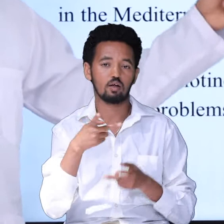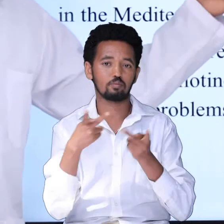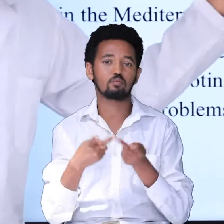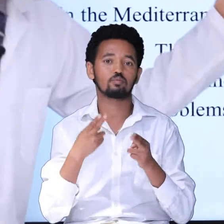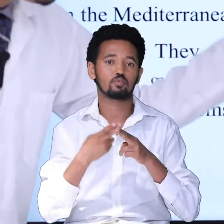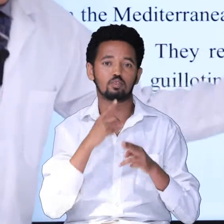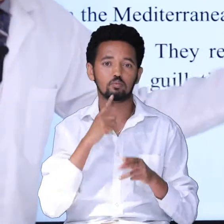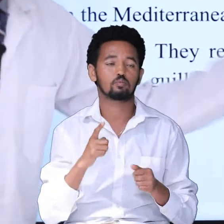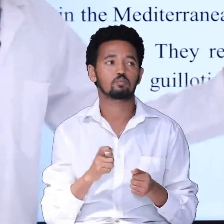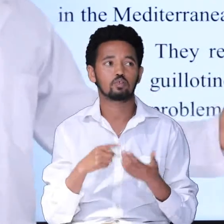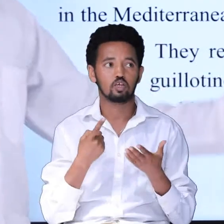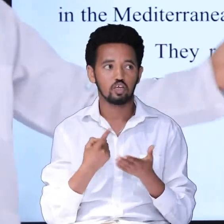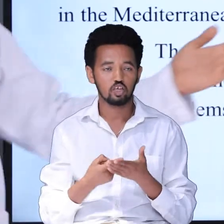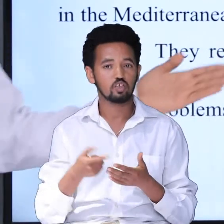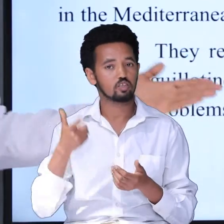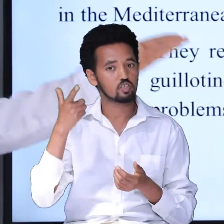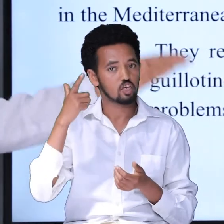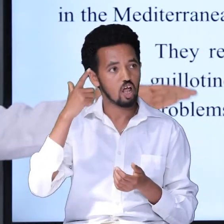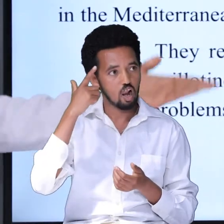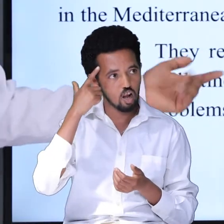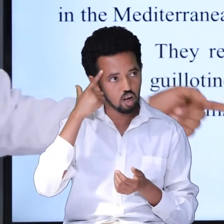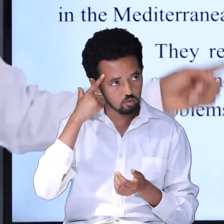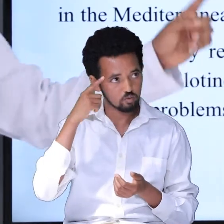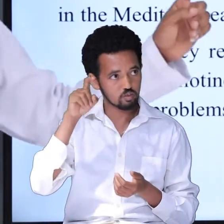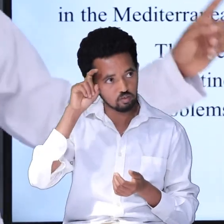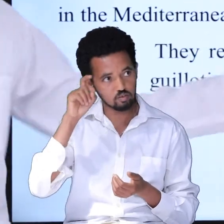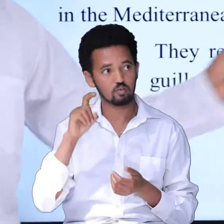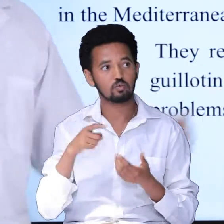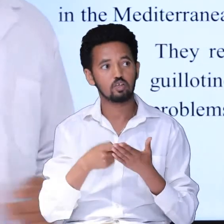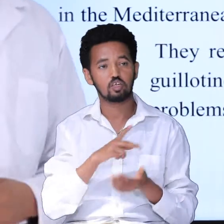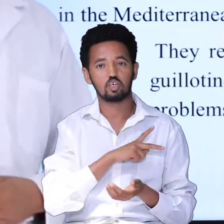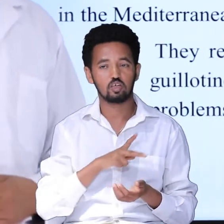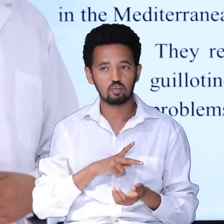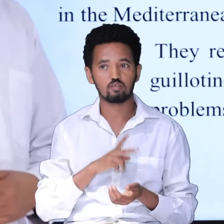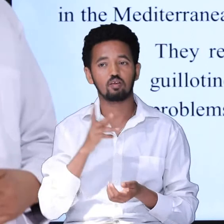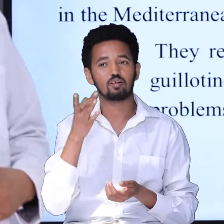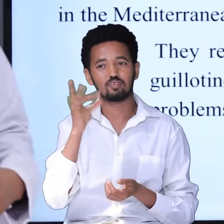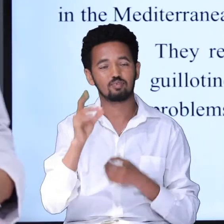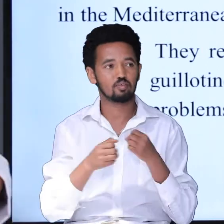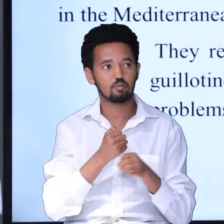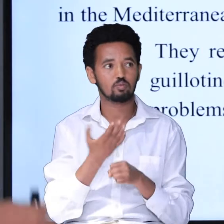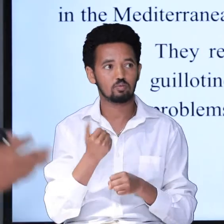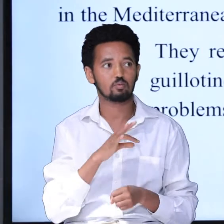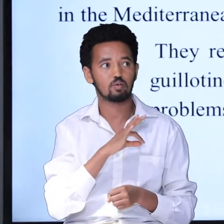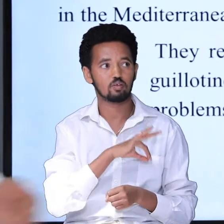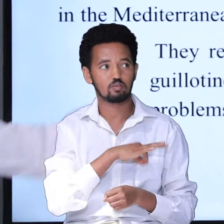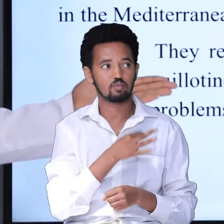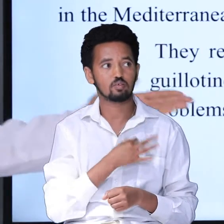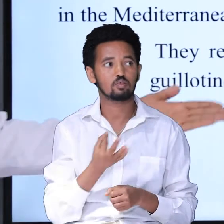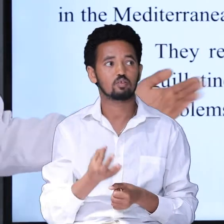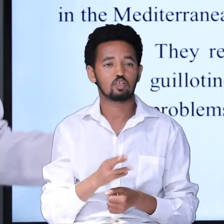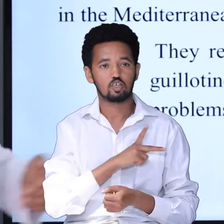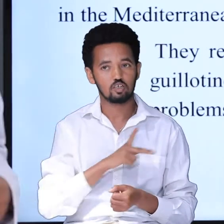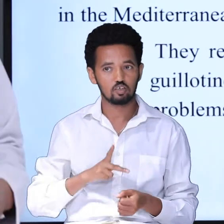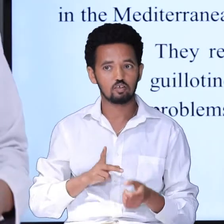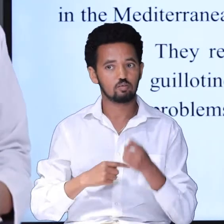of Louis XVIII, the brother of Glutton King, on the throne of France, and turned to the